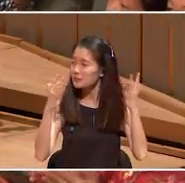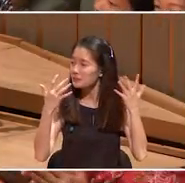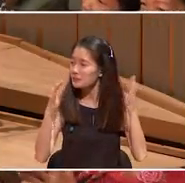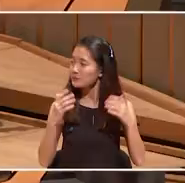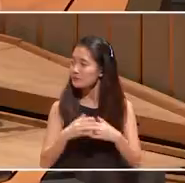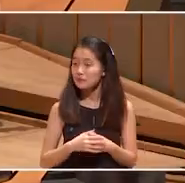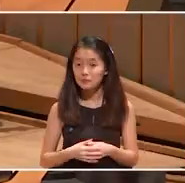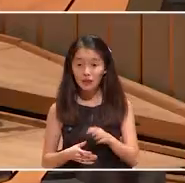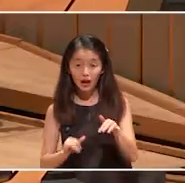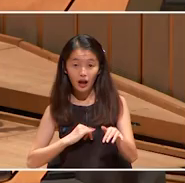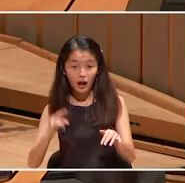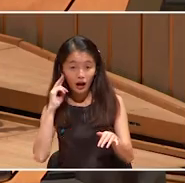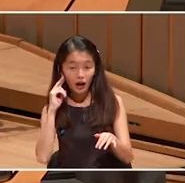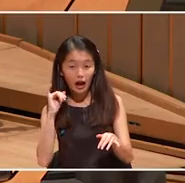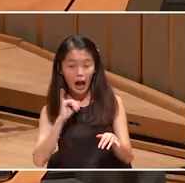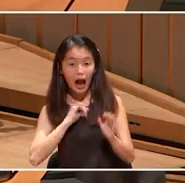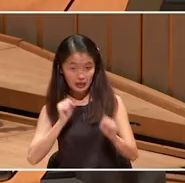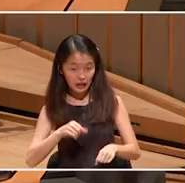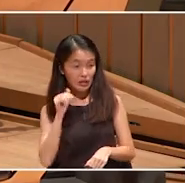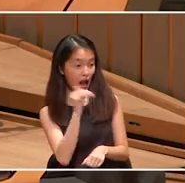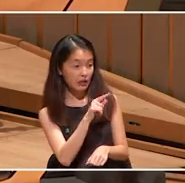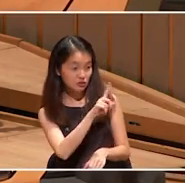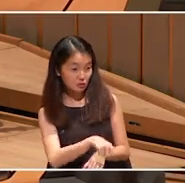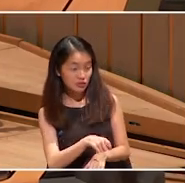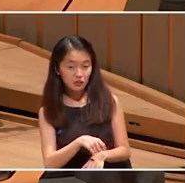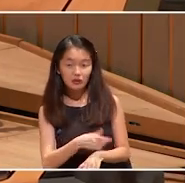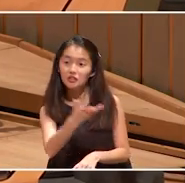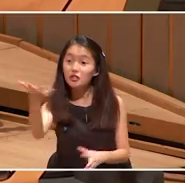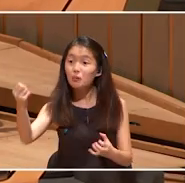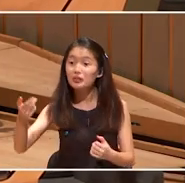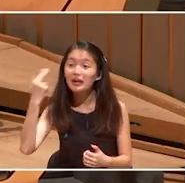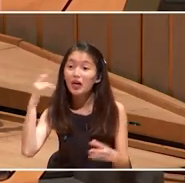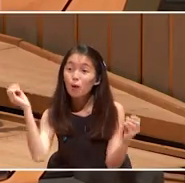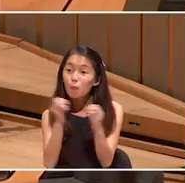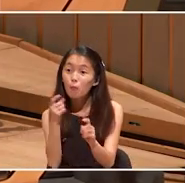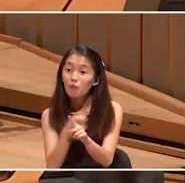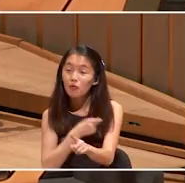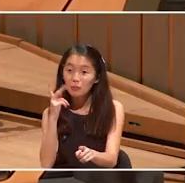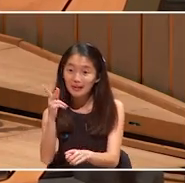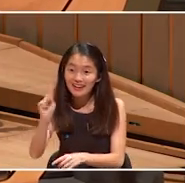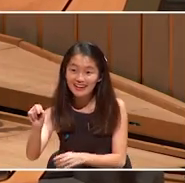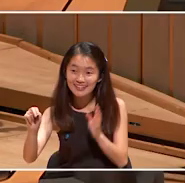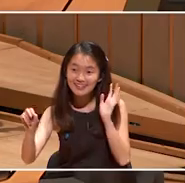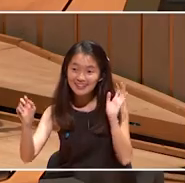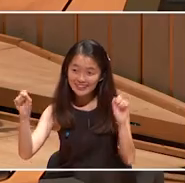I heard that I have the liberty to ask this question. Do you want to hear more from Kam Ning?